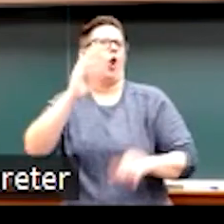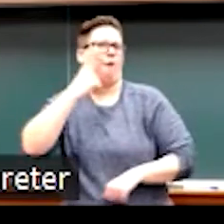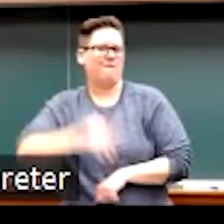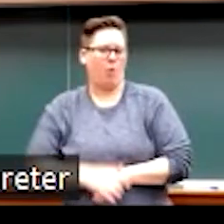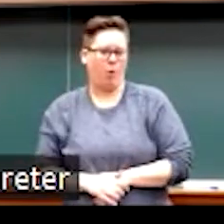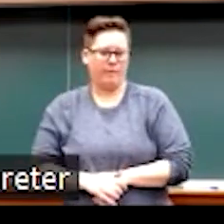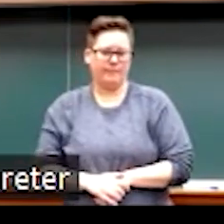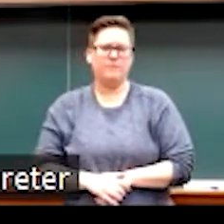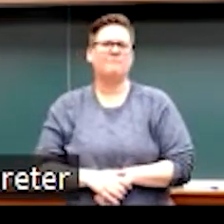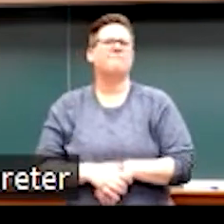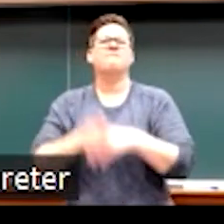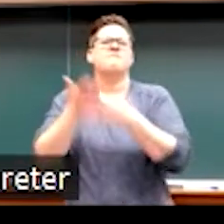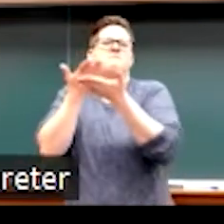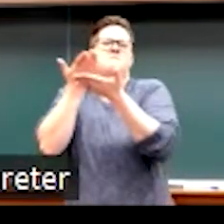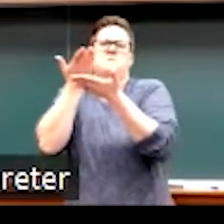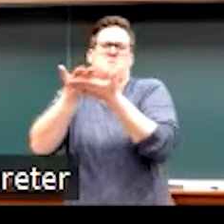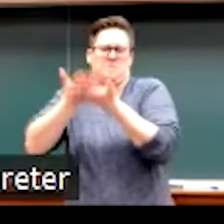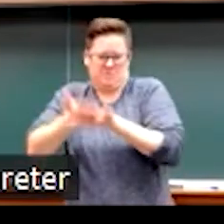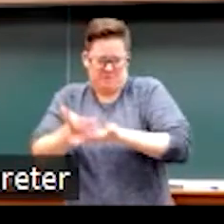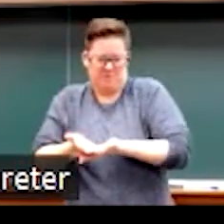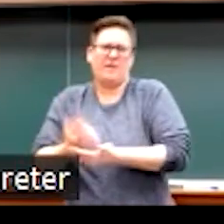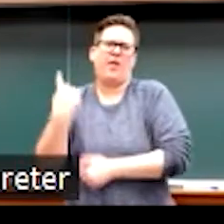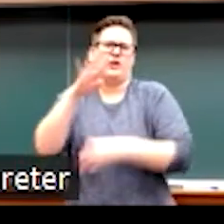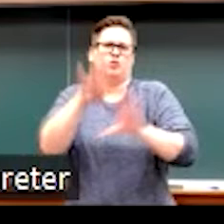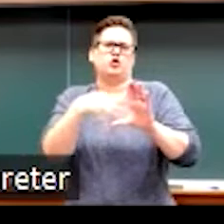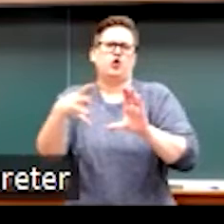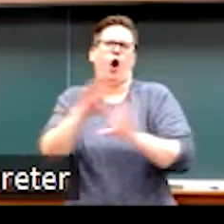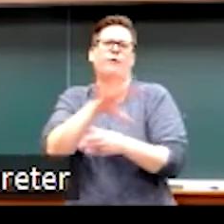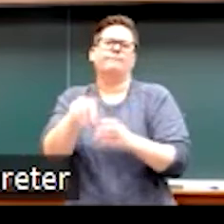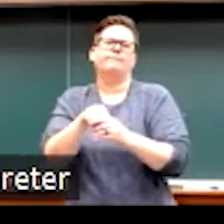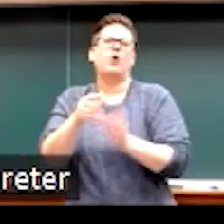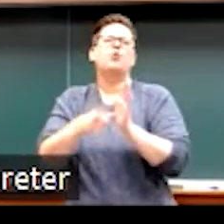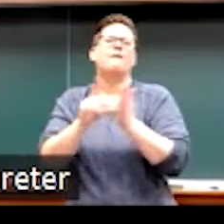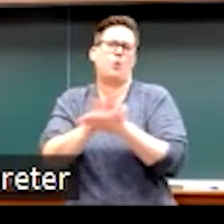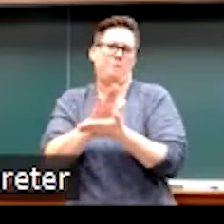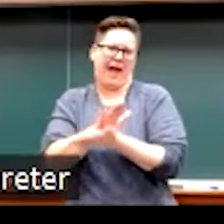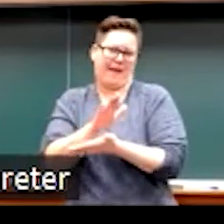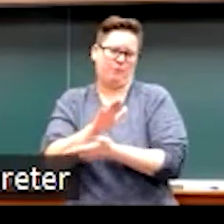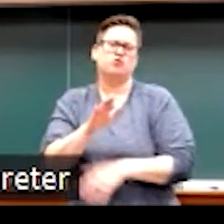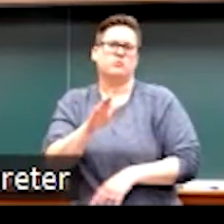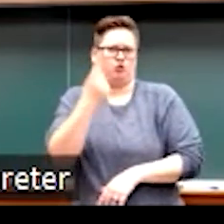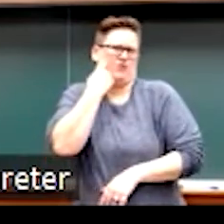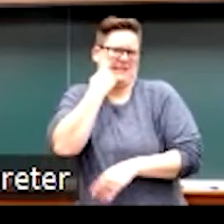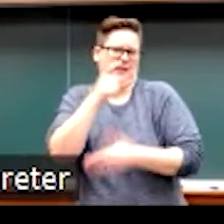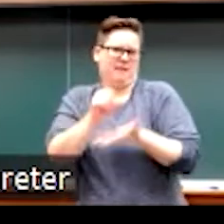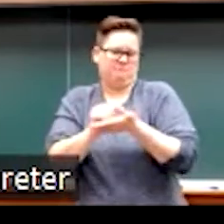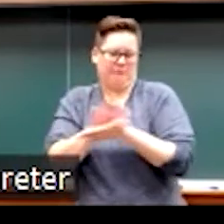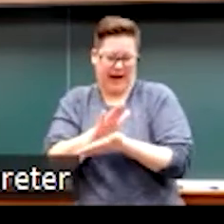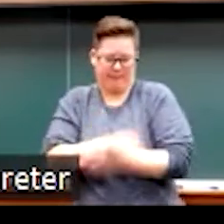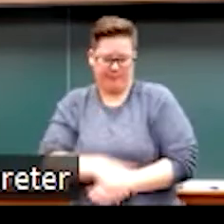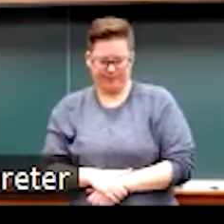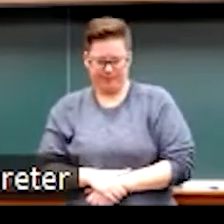Now, in terms of empirical interest, this is a chart that was included in a review paper that we did on the topic fairly recently. And